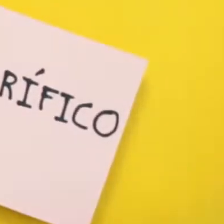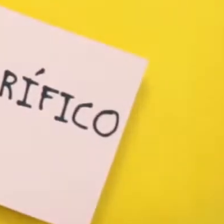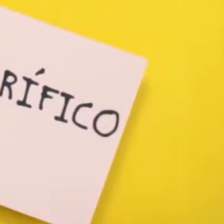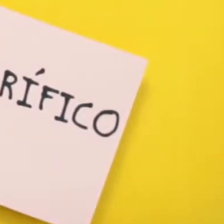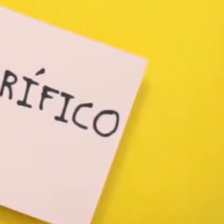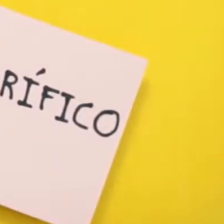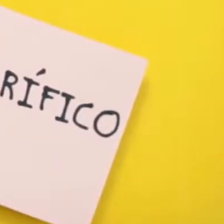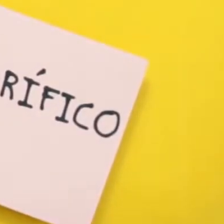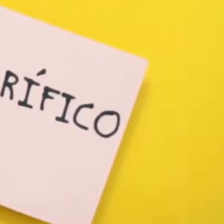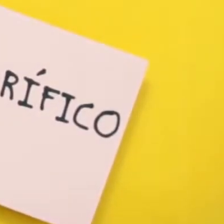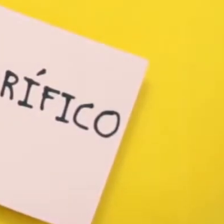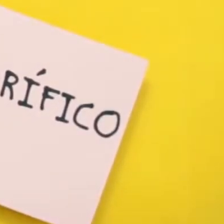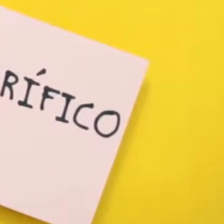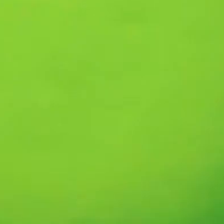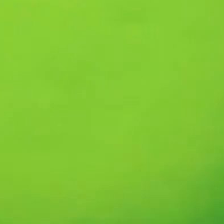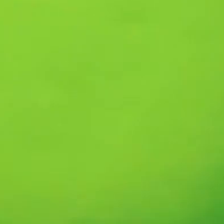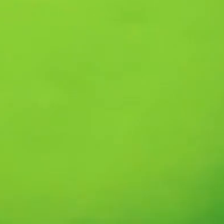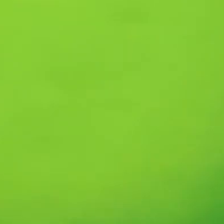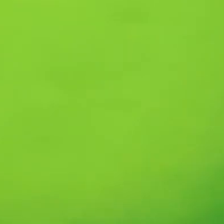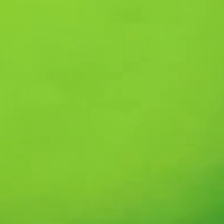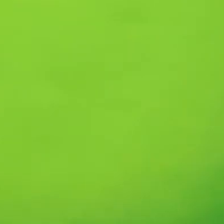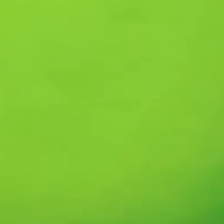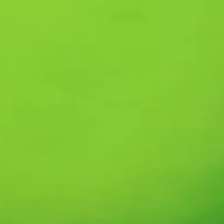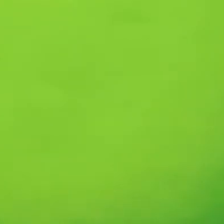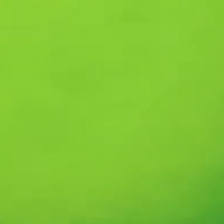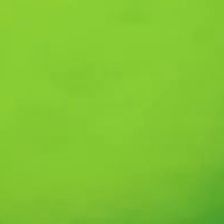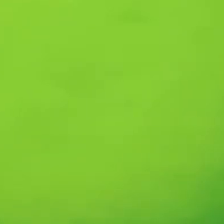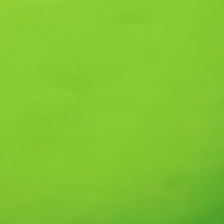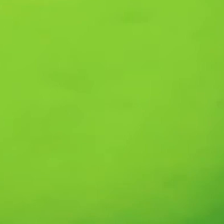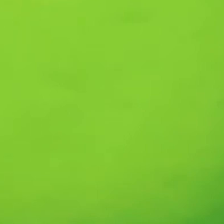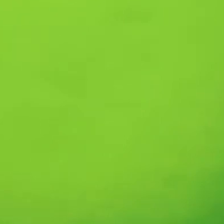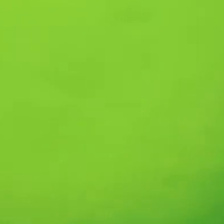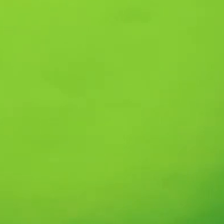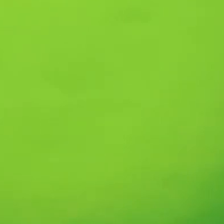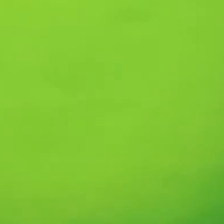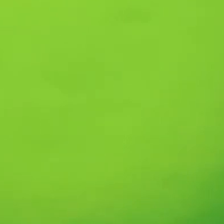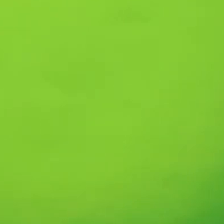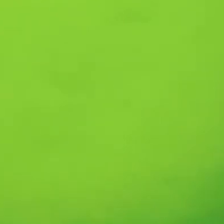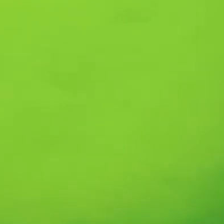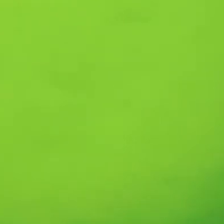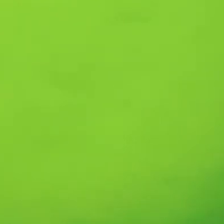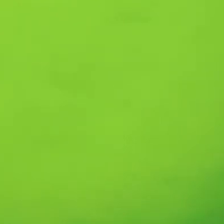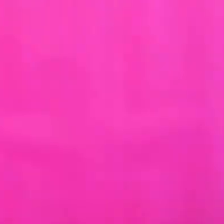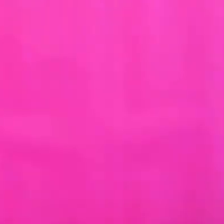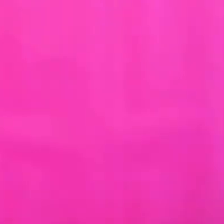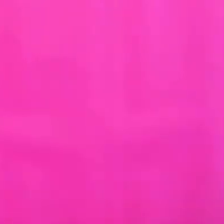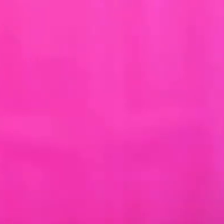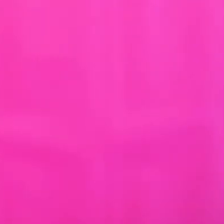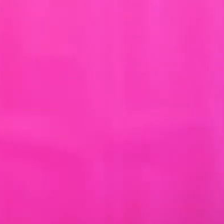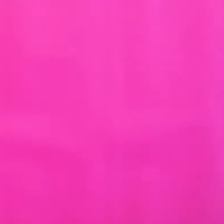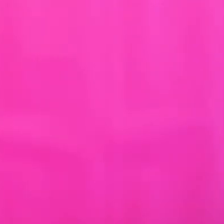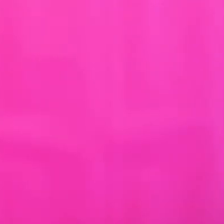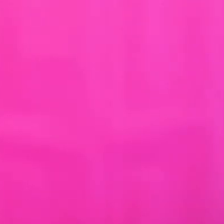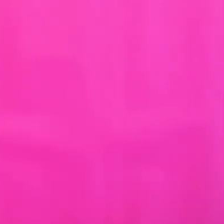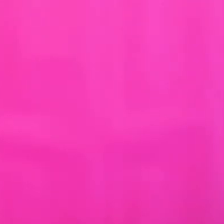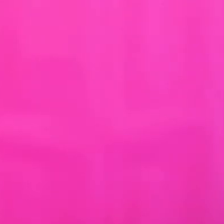and frigorífico. The stereotypical reaction most Brazilians have when hearing European Portuguese is, Ai, não